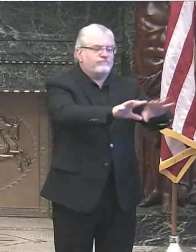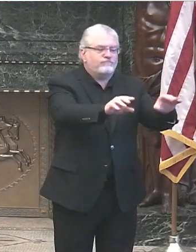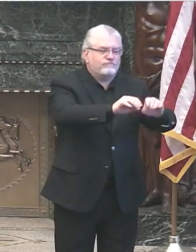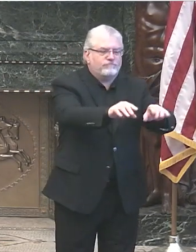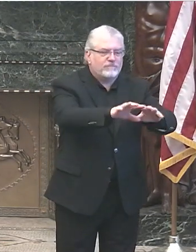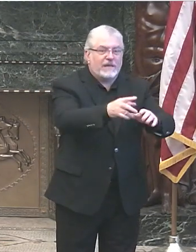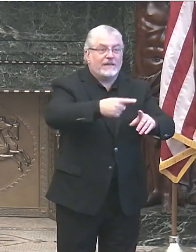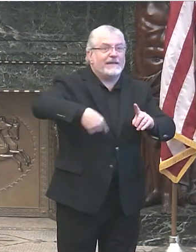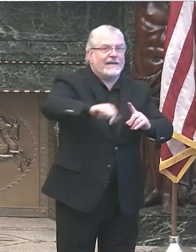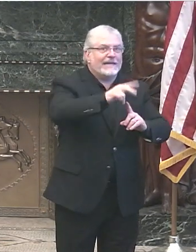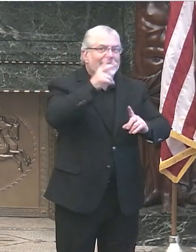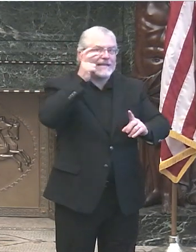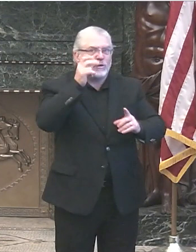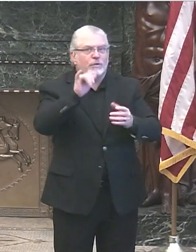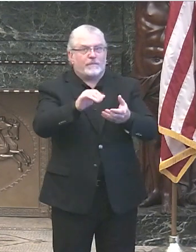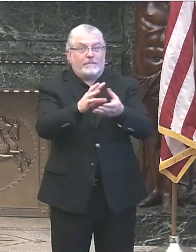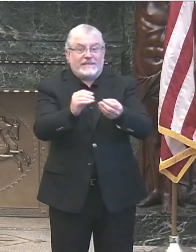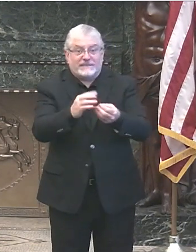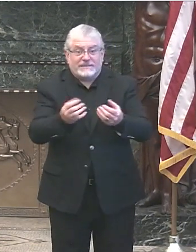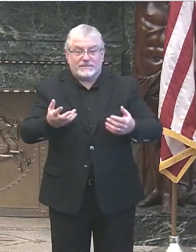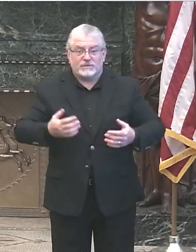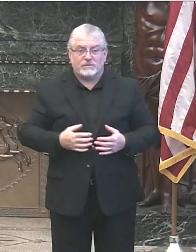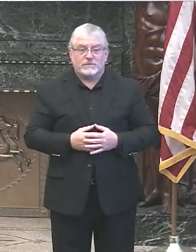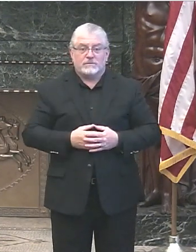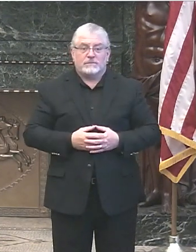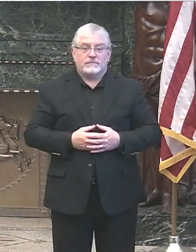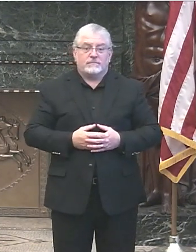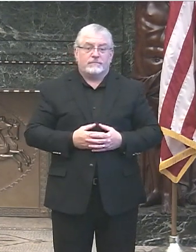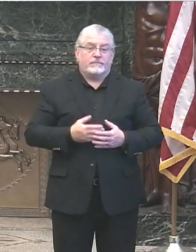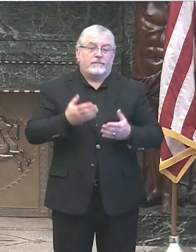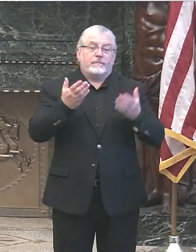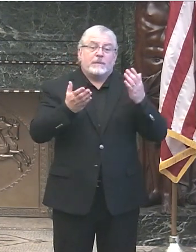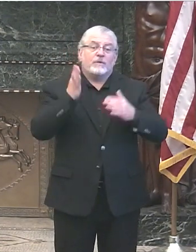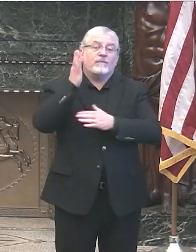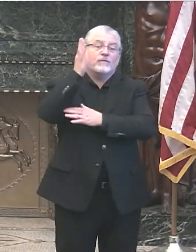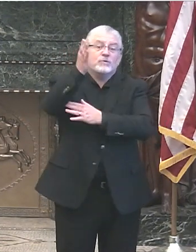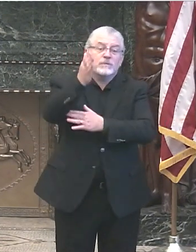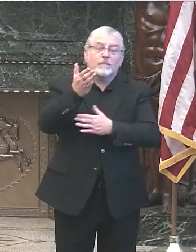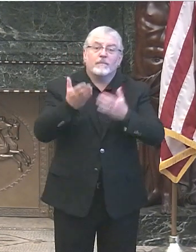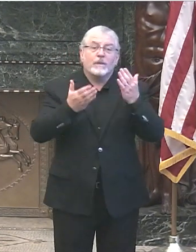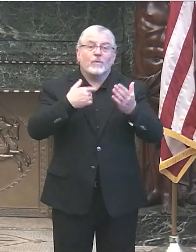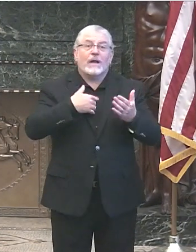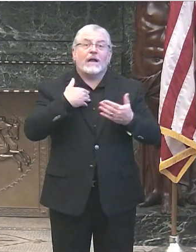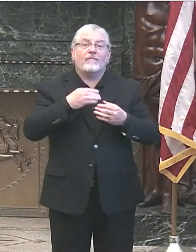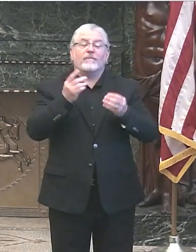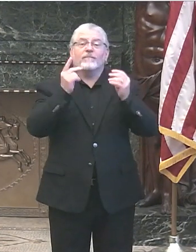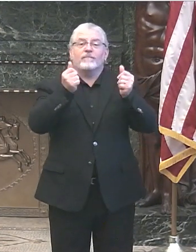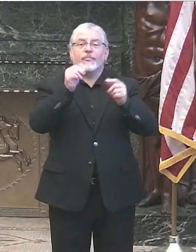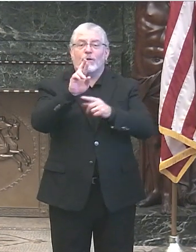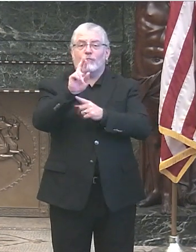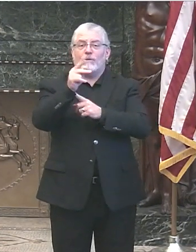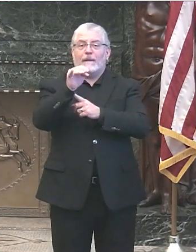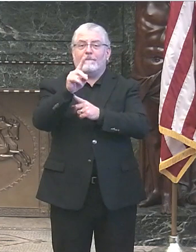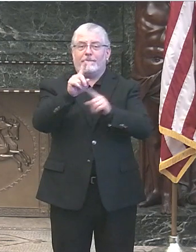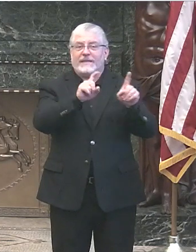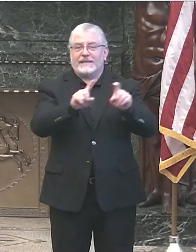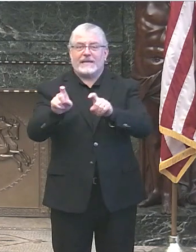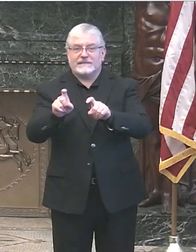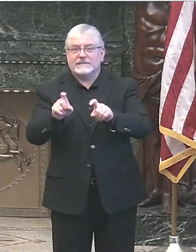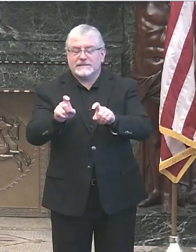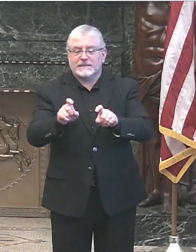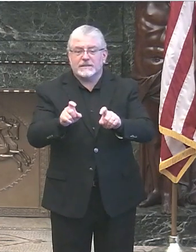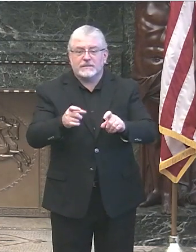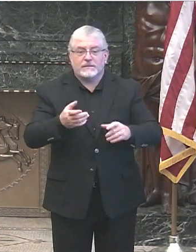rapid testing, when we have other strategies, then there's clear we're going to make sure that that needs to be accessible in the neighborhoods where we see higher rates of